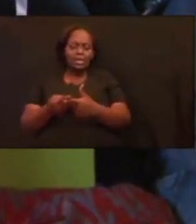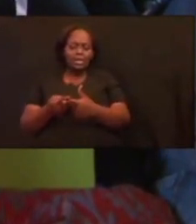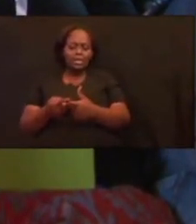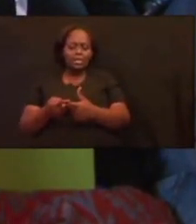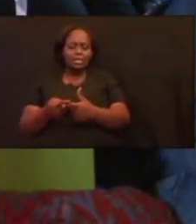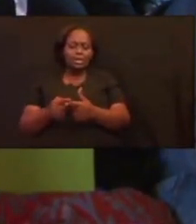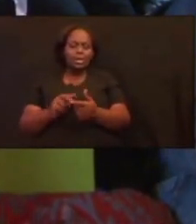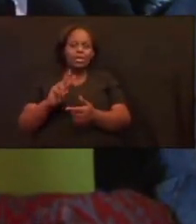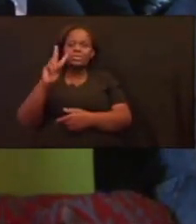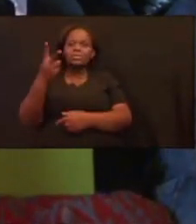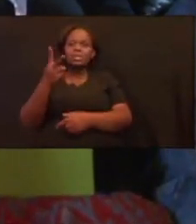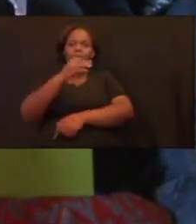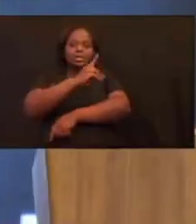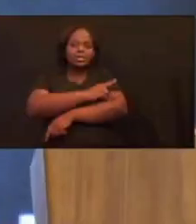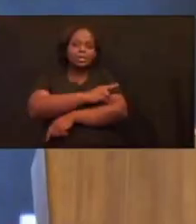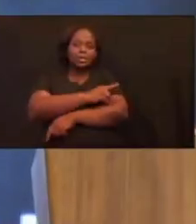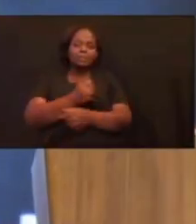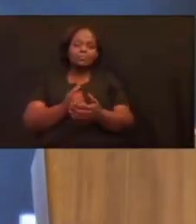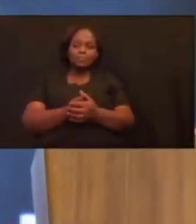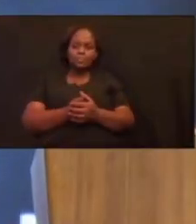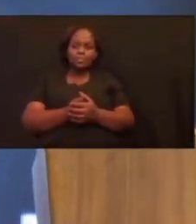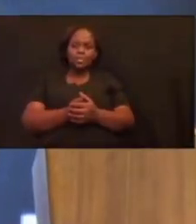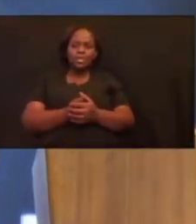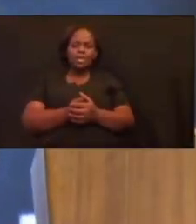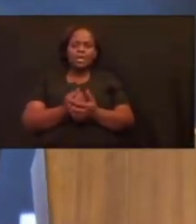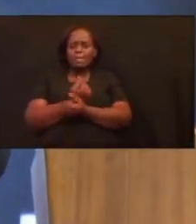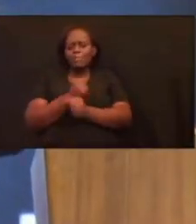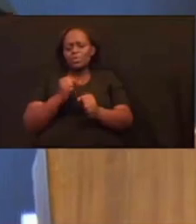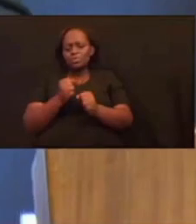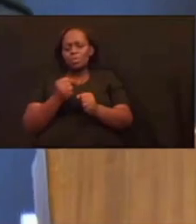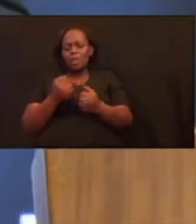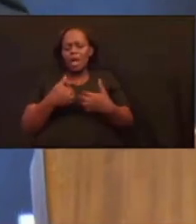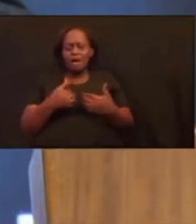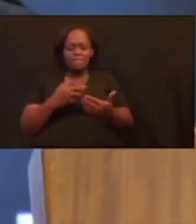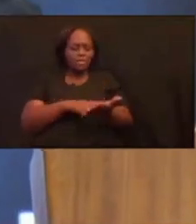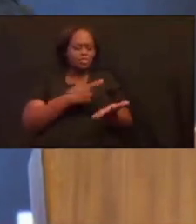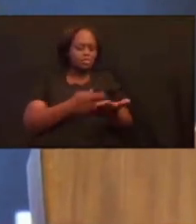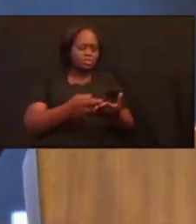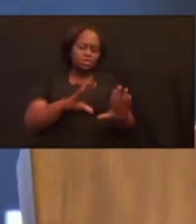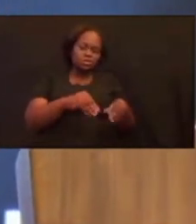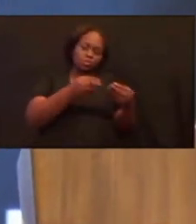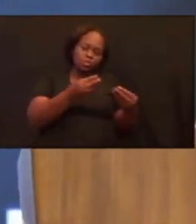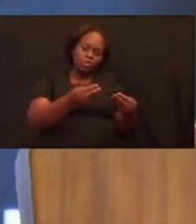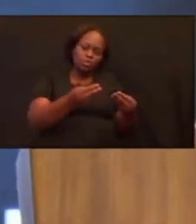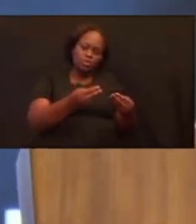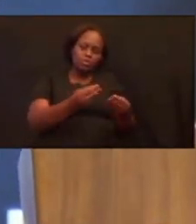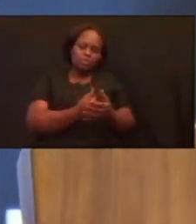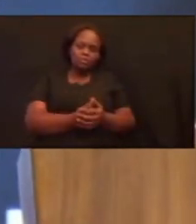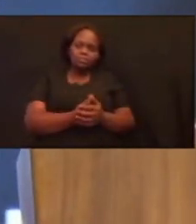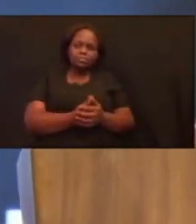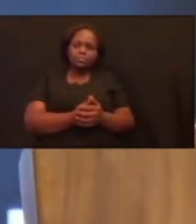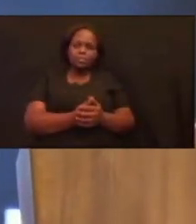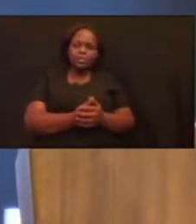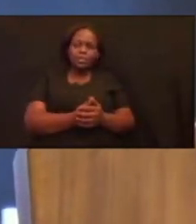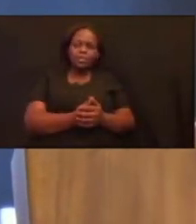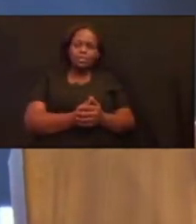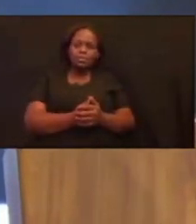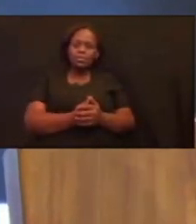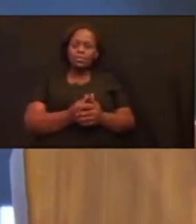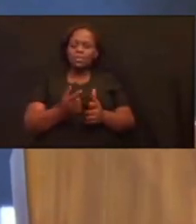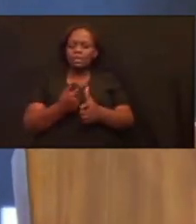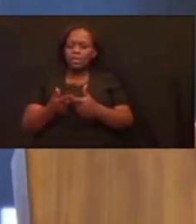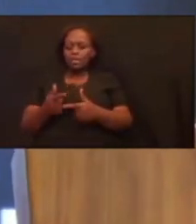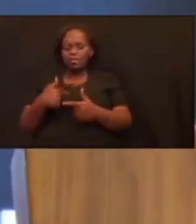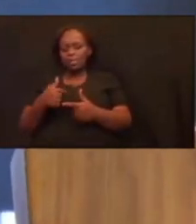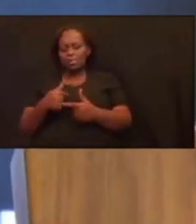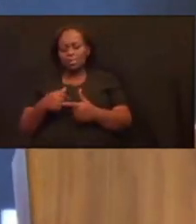resources and even access to meet the man of God at that time. But I said, no matter what it is, I will try to serve. Let me serve